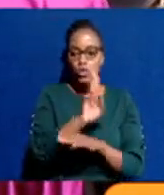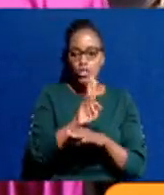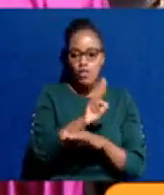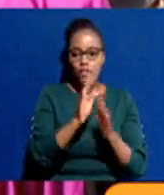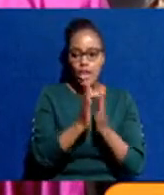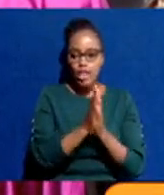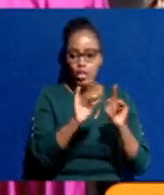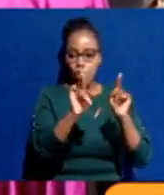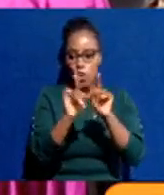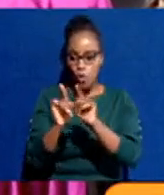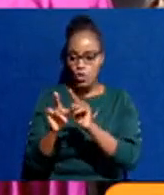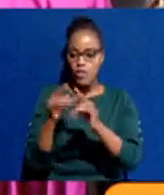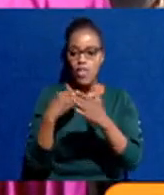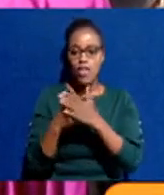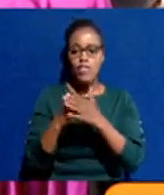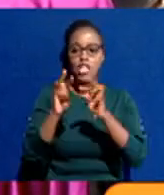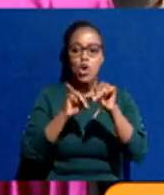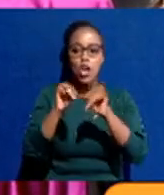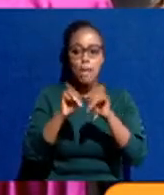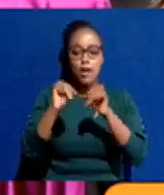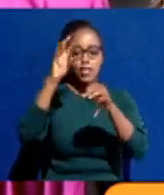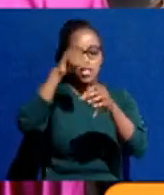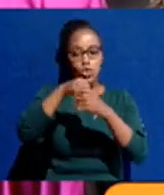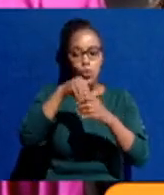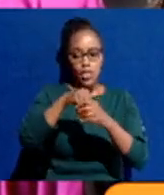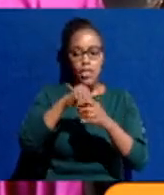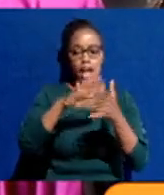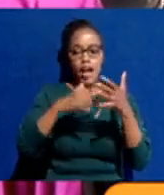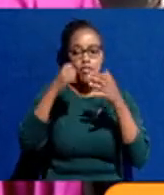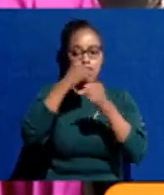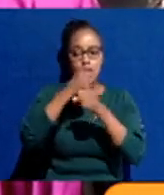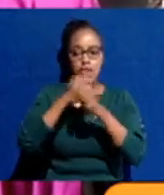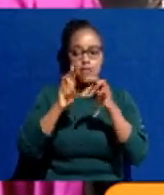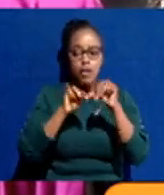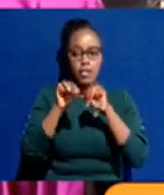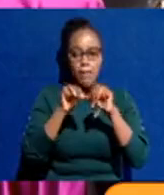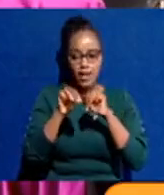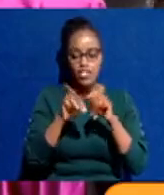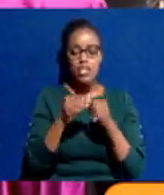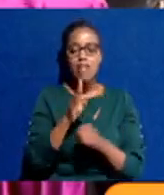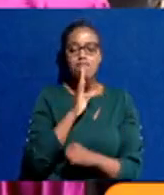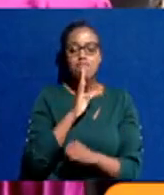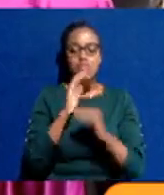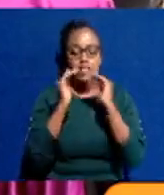prudent fiscal management within a framework of managed debt levels.